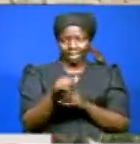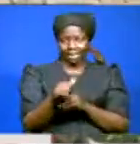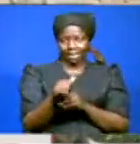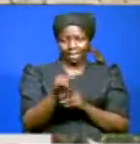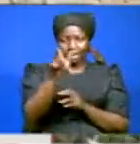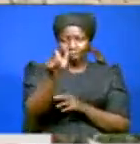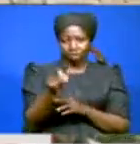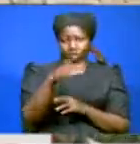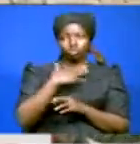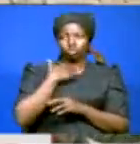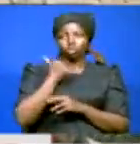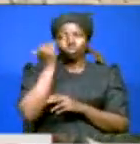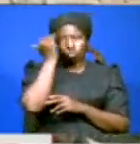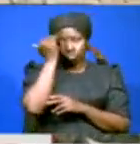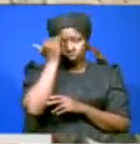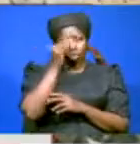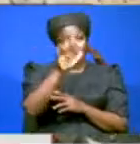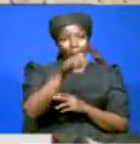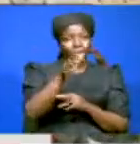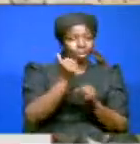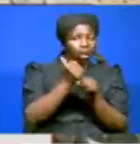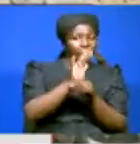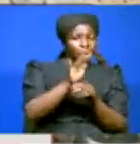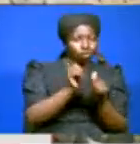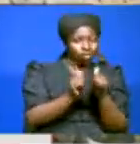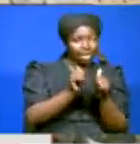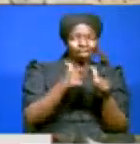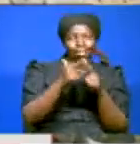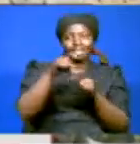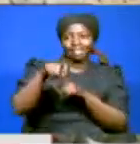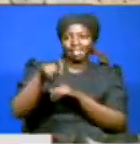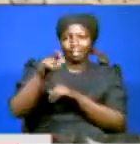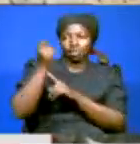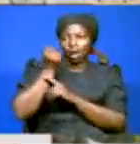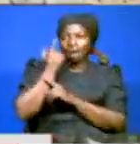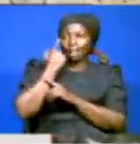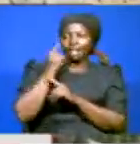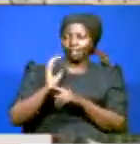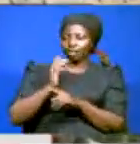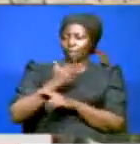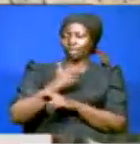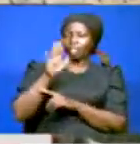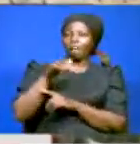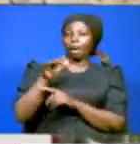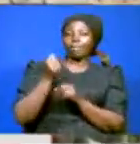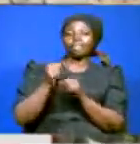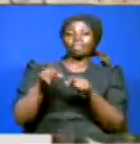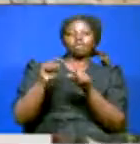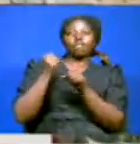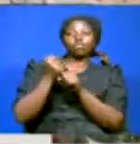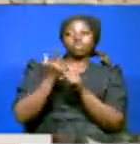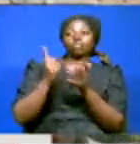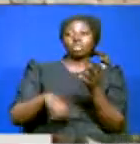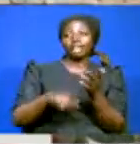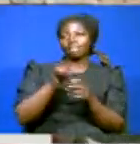if any person wants to know what Parliament does, then they need to know what the committees of Parliament are doing. And so that is a